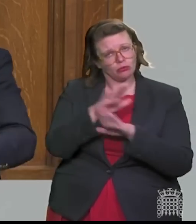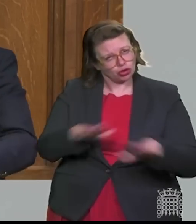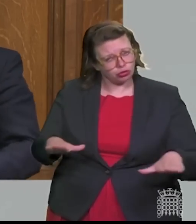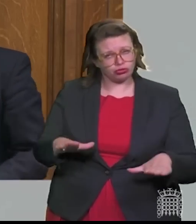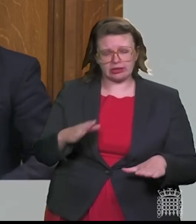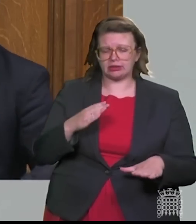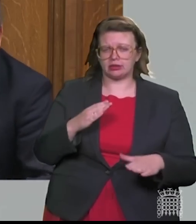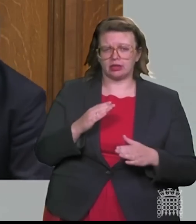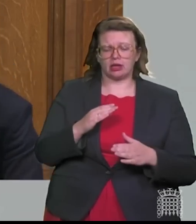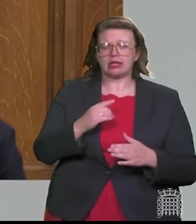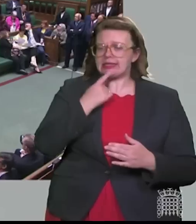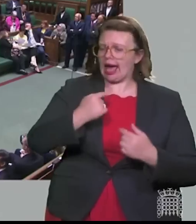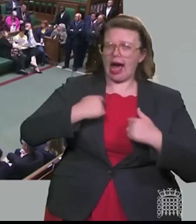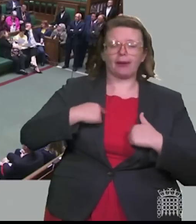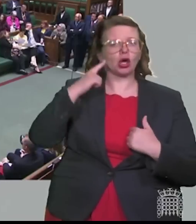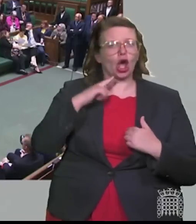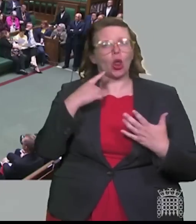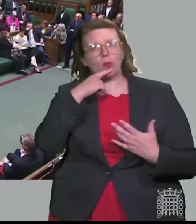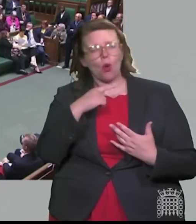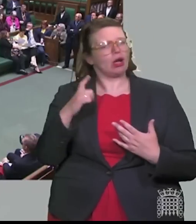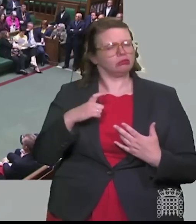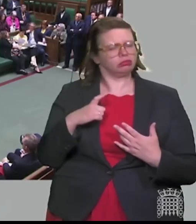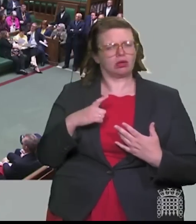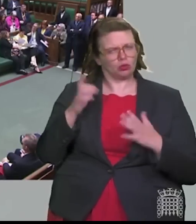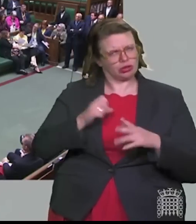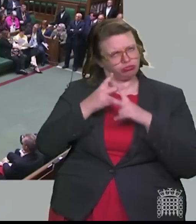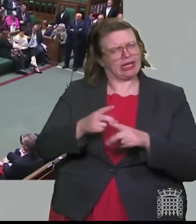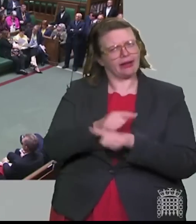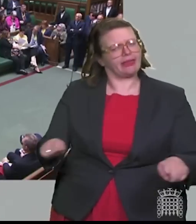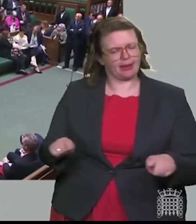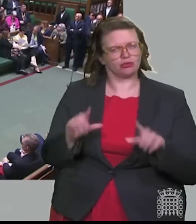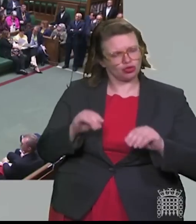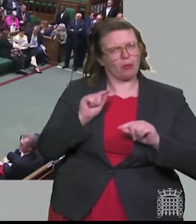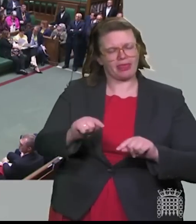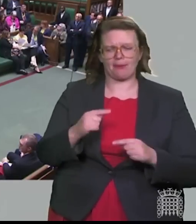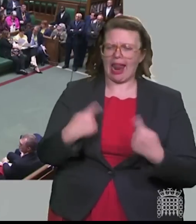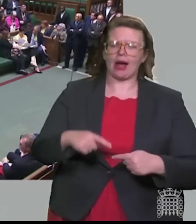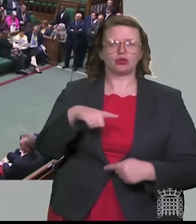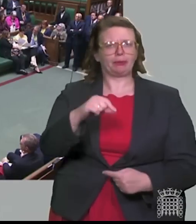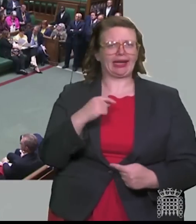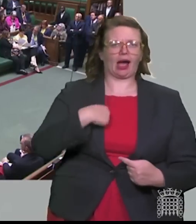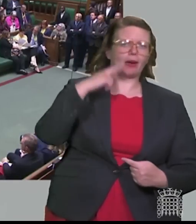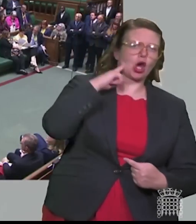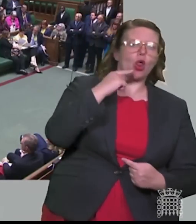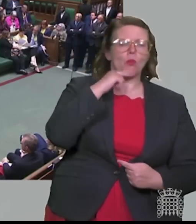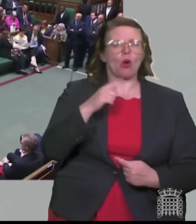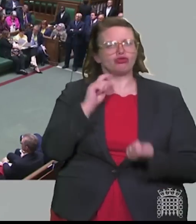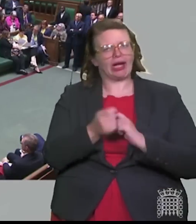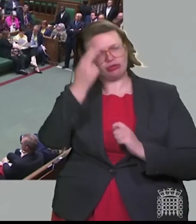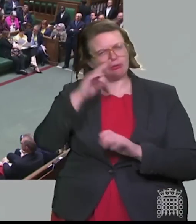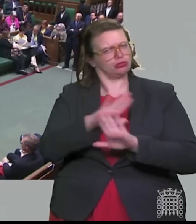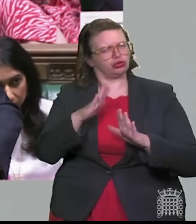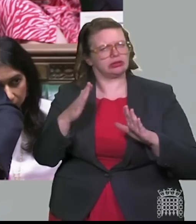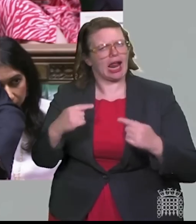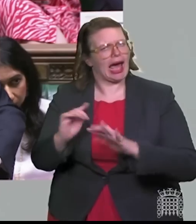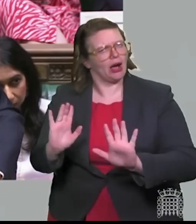on their duty of care to protect them? Well, Mr. Speaker, I've been very clear that when it comes to matters of